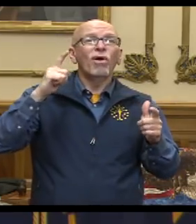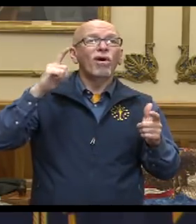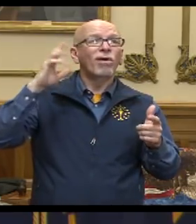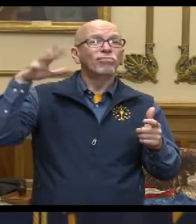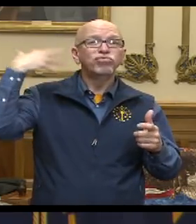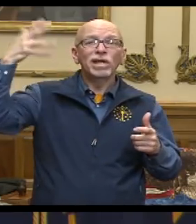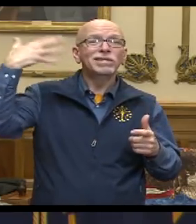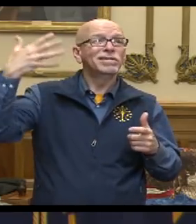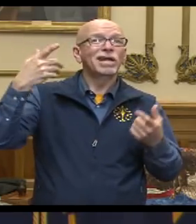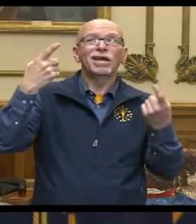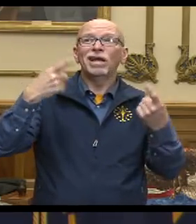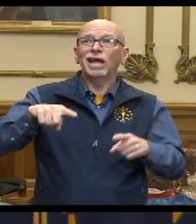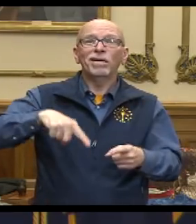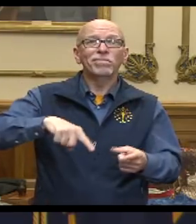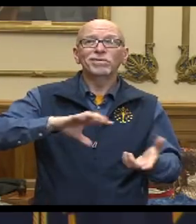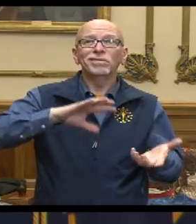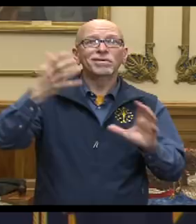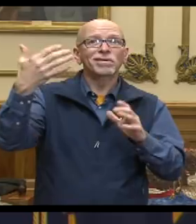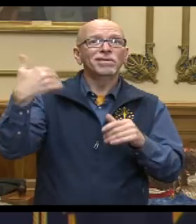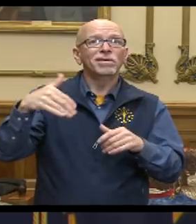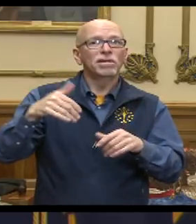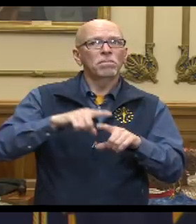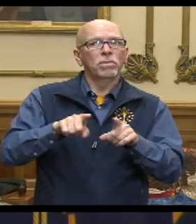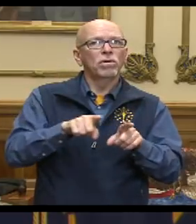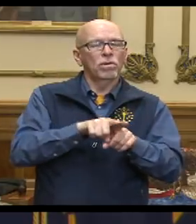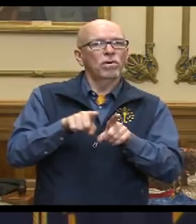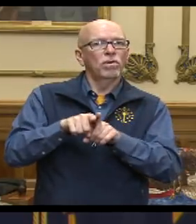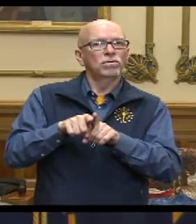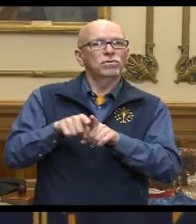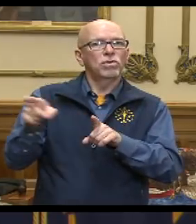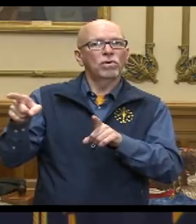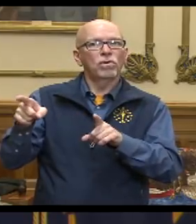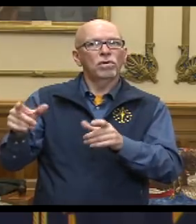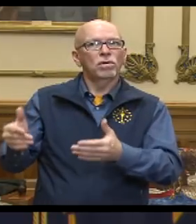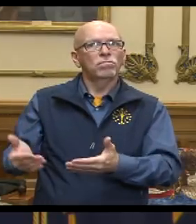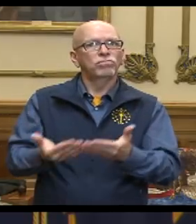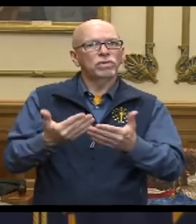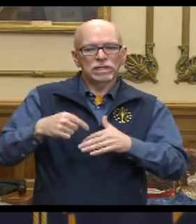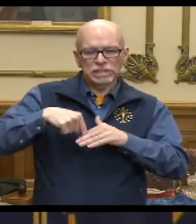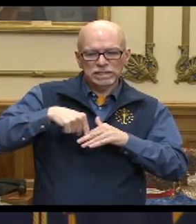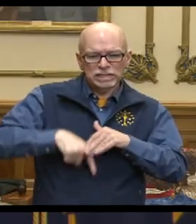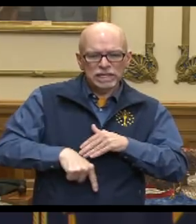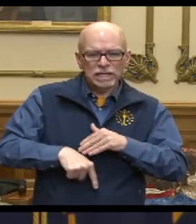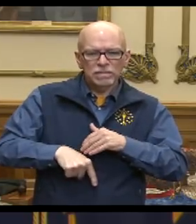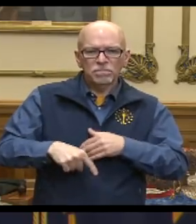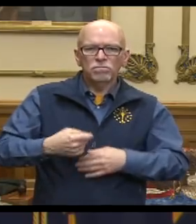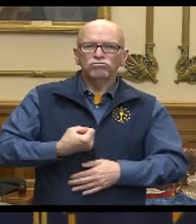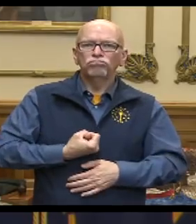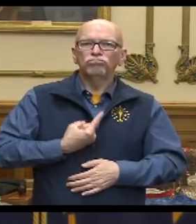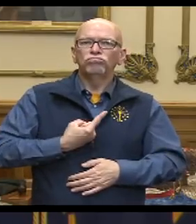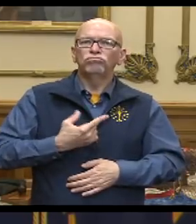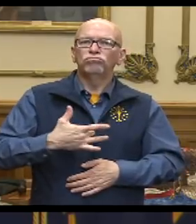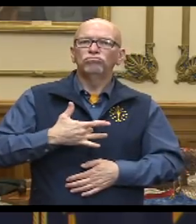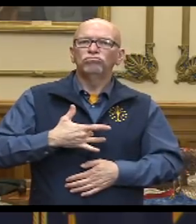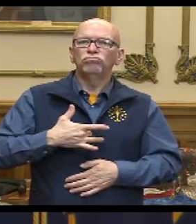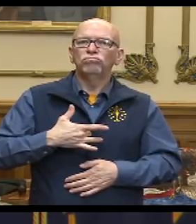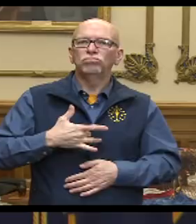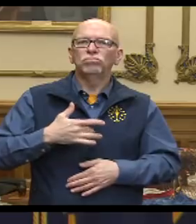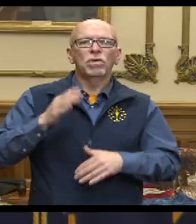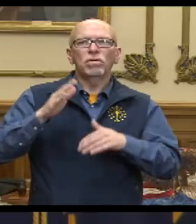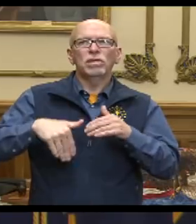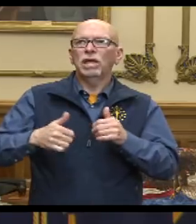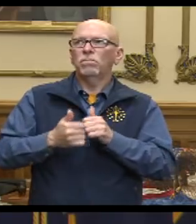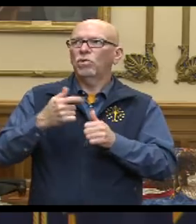wrought, it has also brought out a deeper humanity and empathy than the likes most